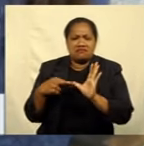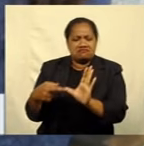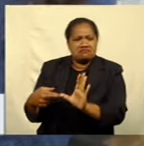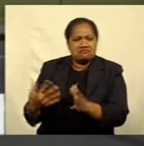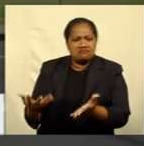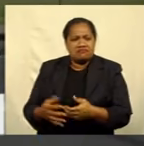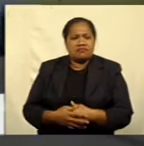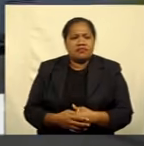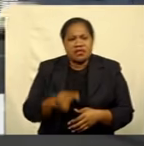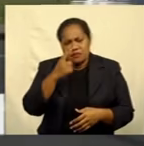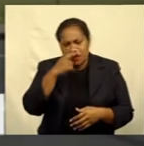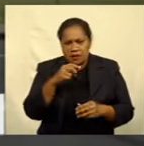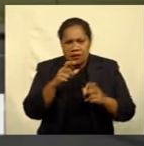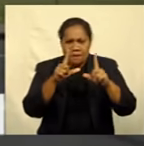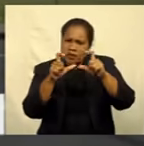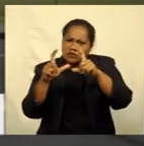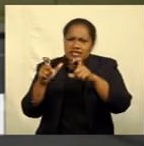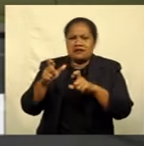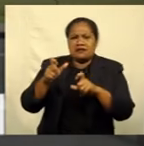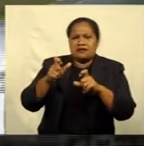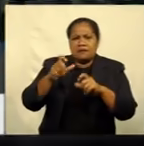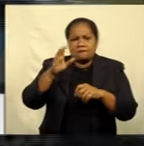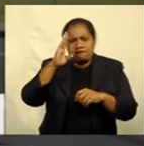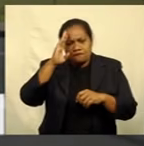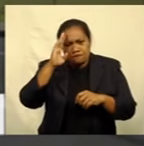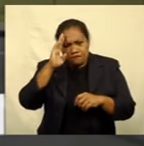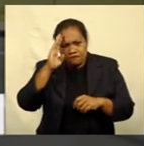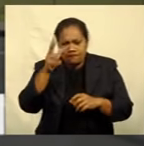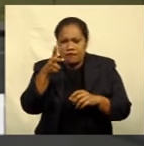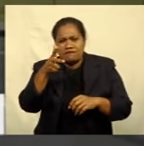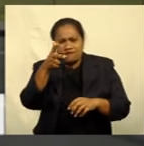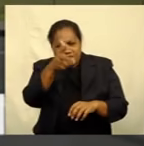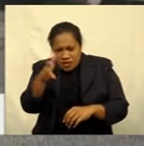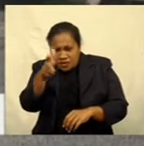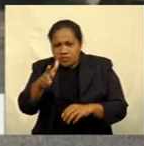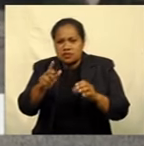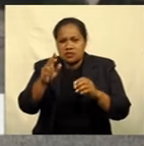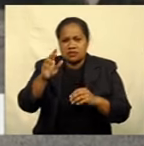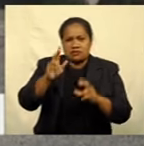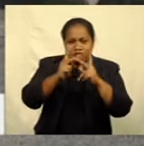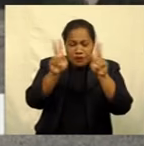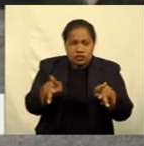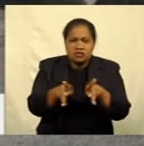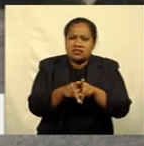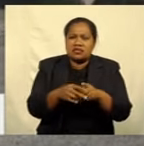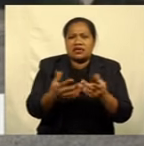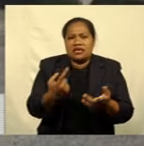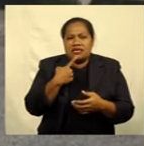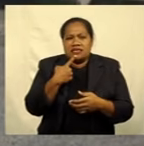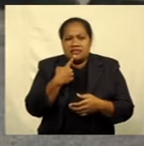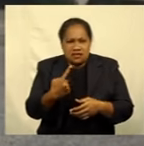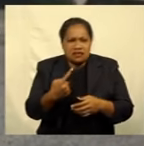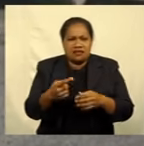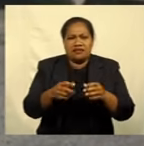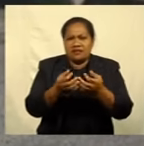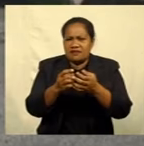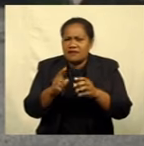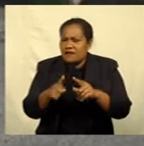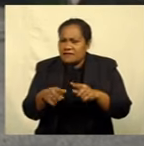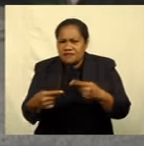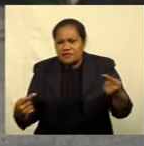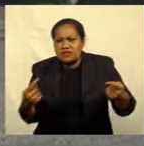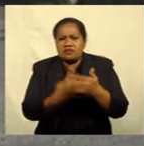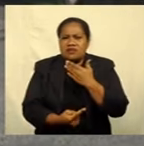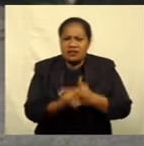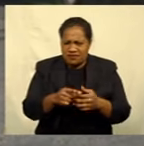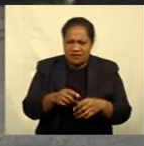posted pictures and videos of isolation facilities for the COVID positive, claiming that the facilities are below par. I find